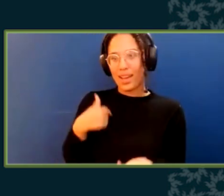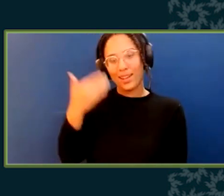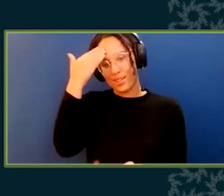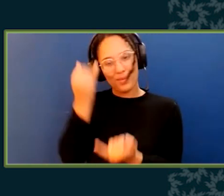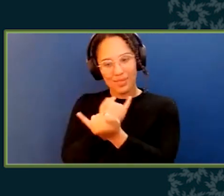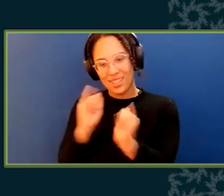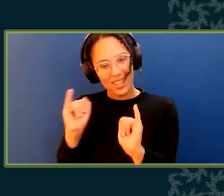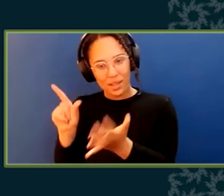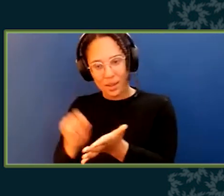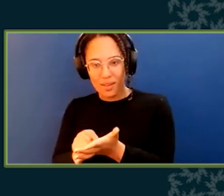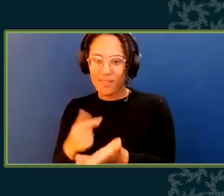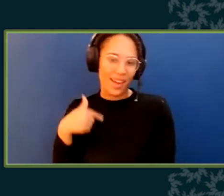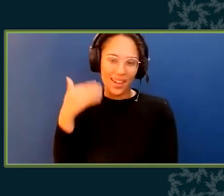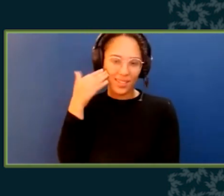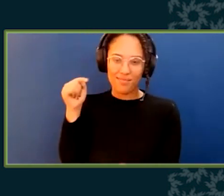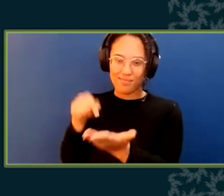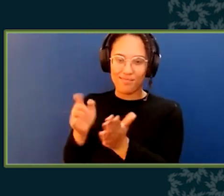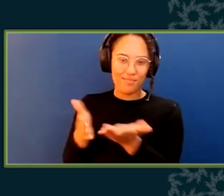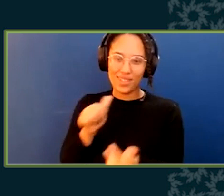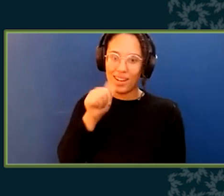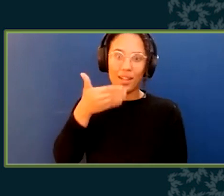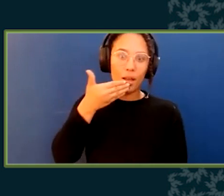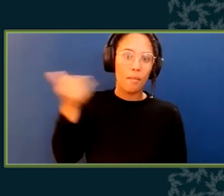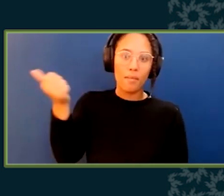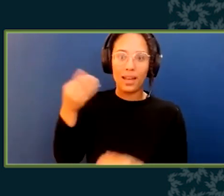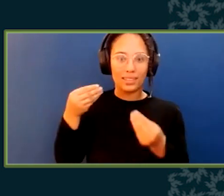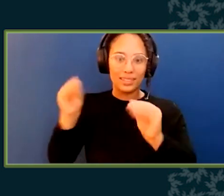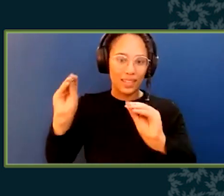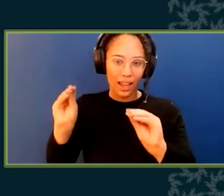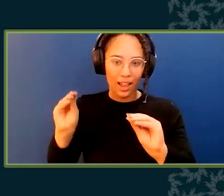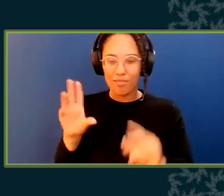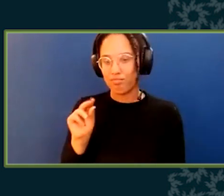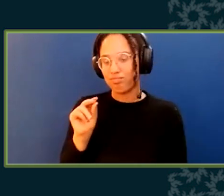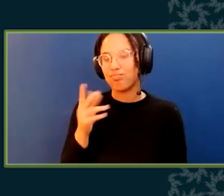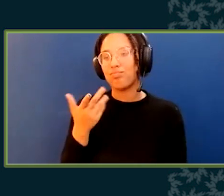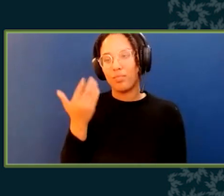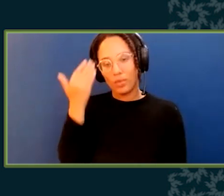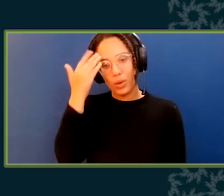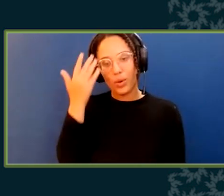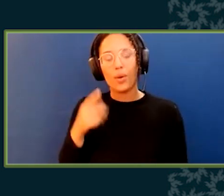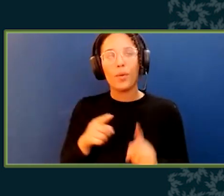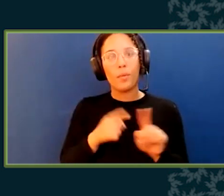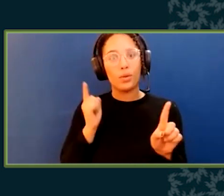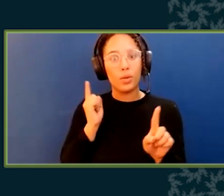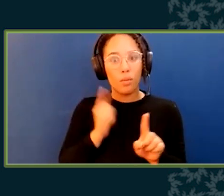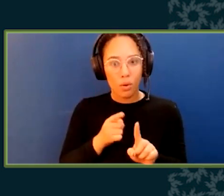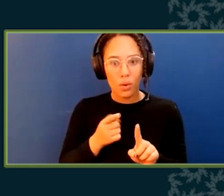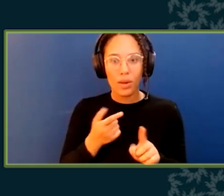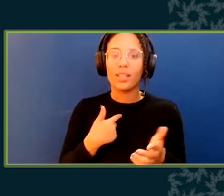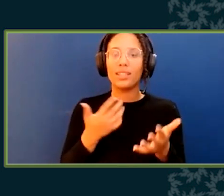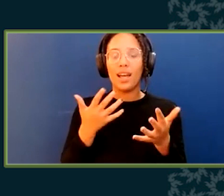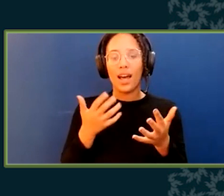Like I knew where it was. And I was like, the point of this work is to plant seeds for trees that I will not sit